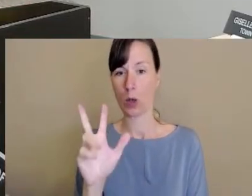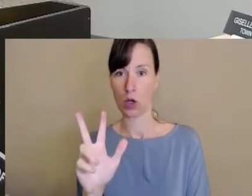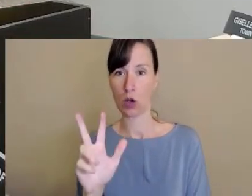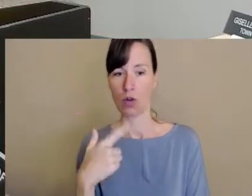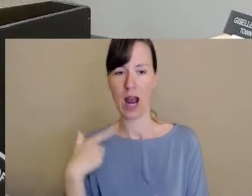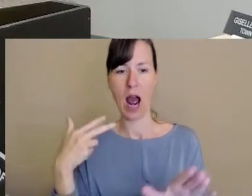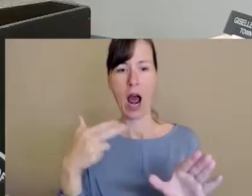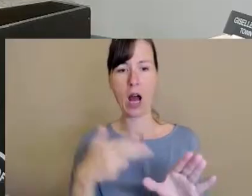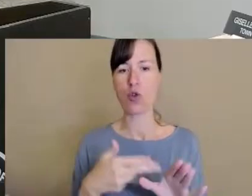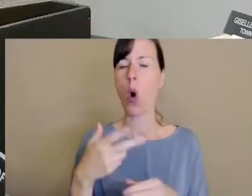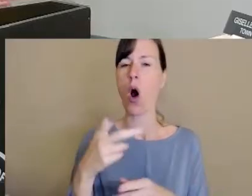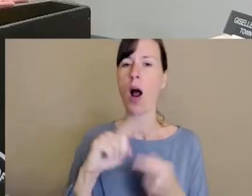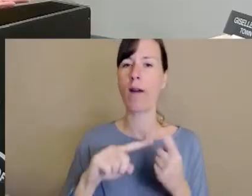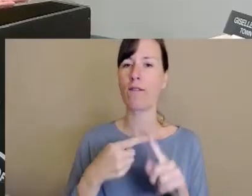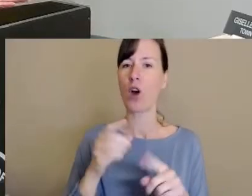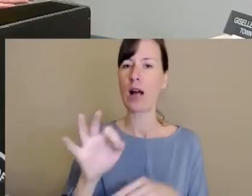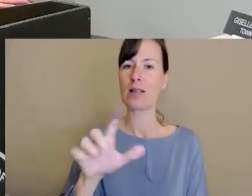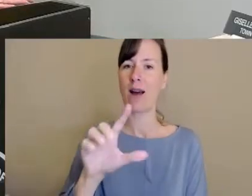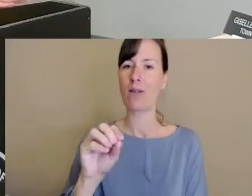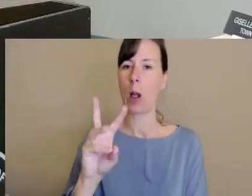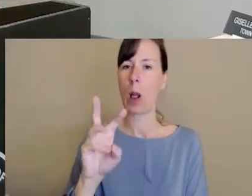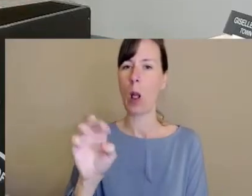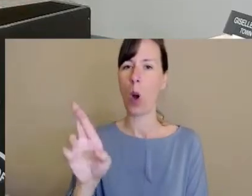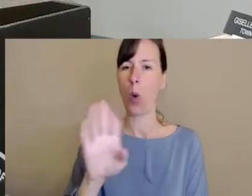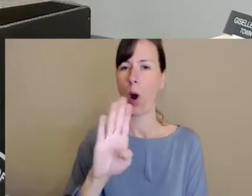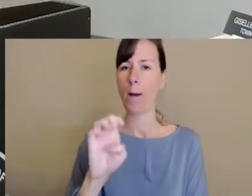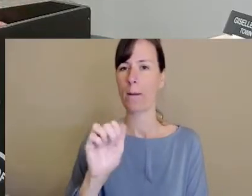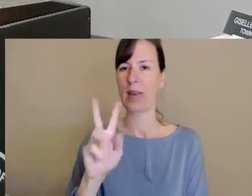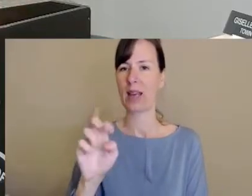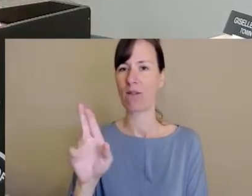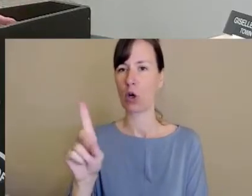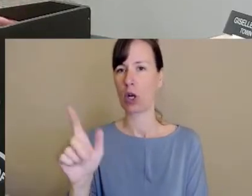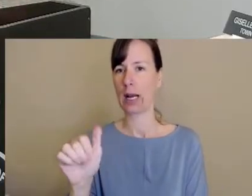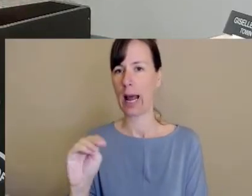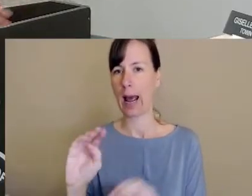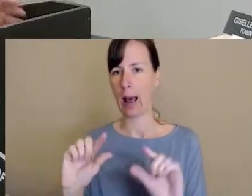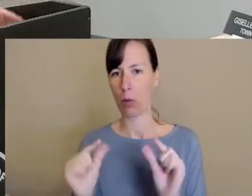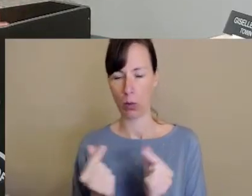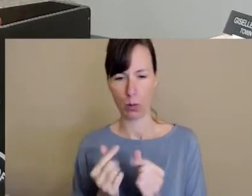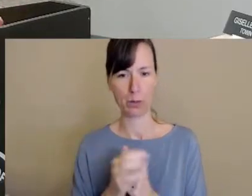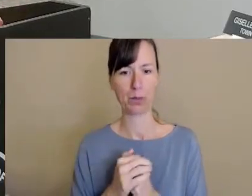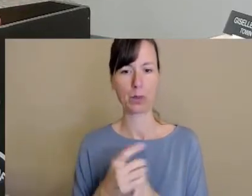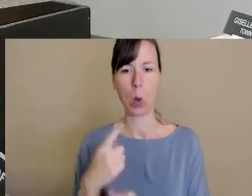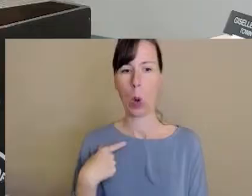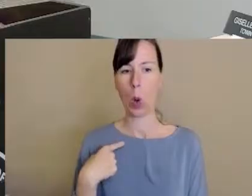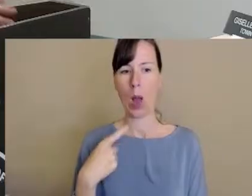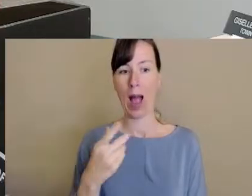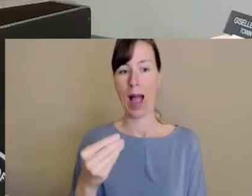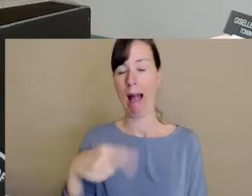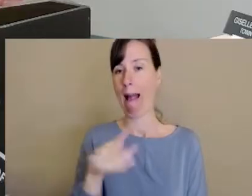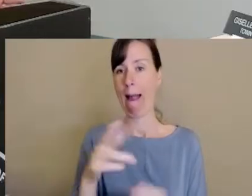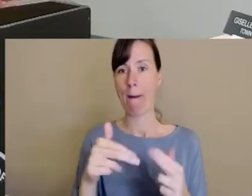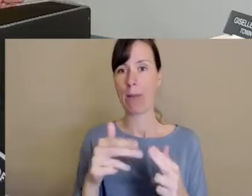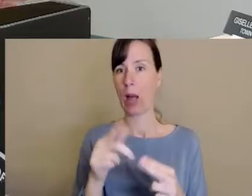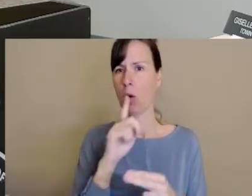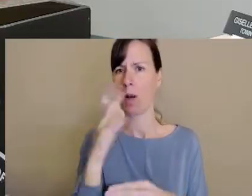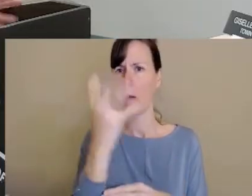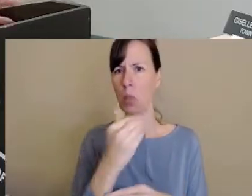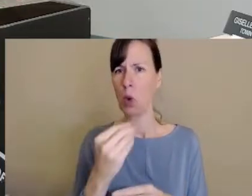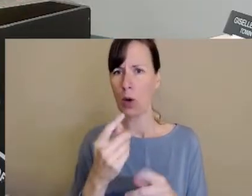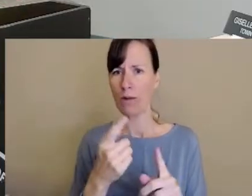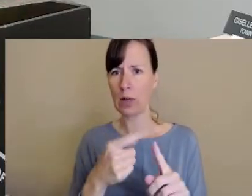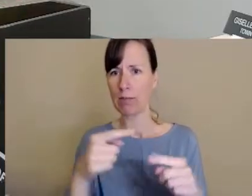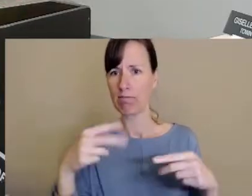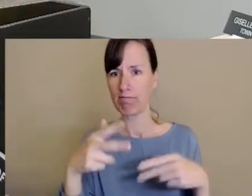Beaver Dam. And they built this beautiful trail, cleaning the trash, invasives, building